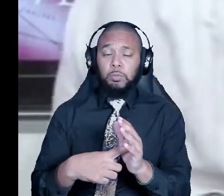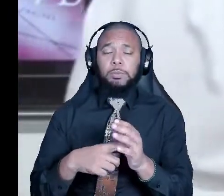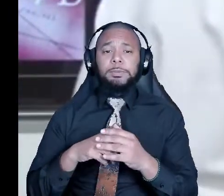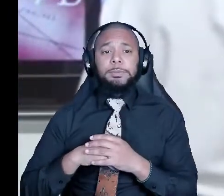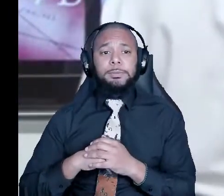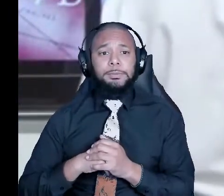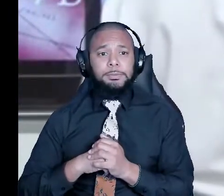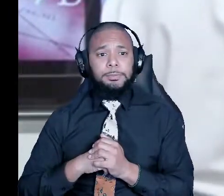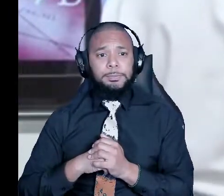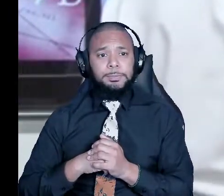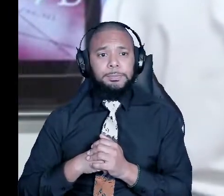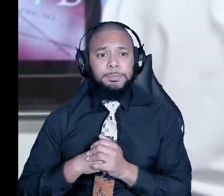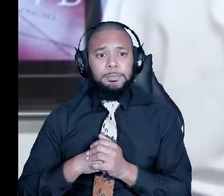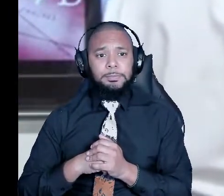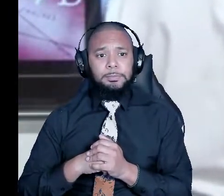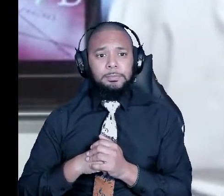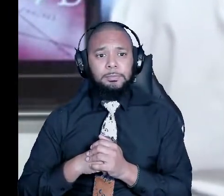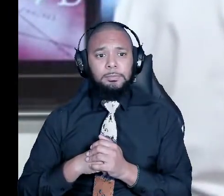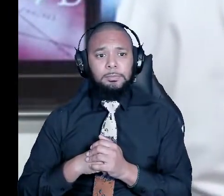I'm going to do the following.